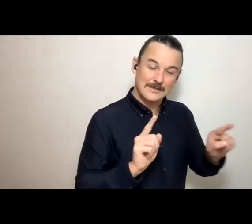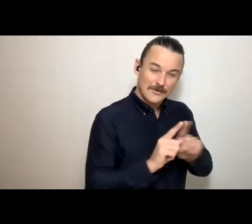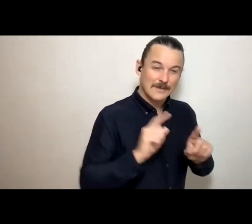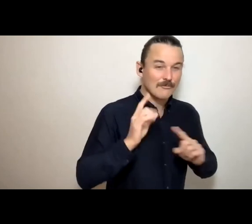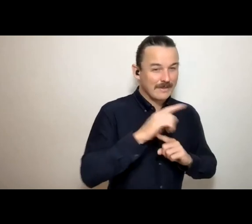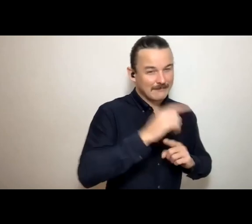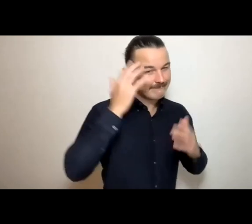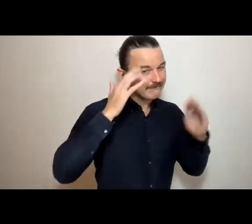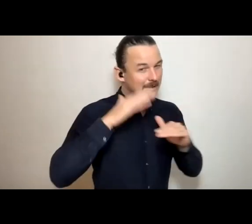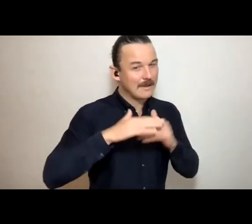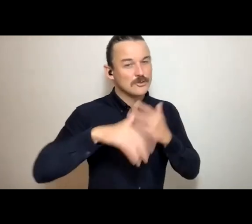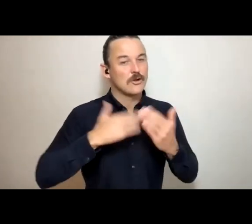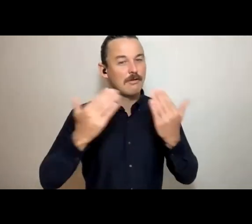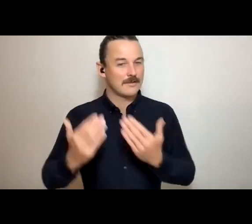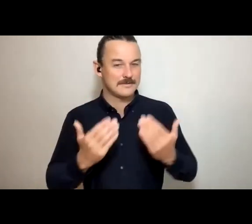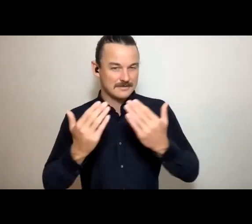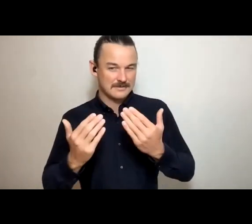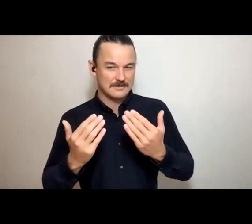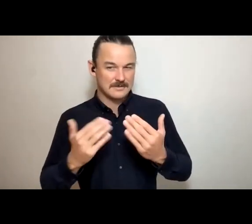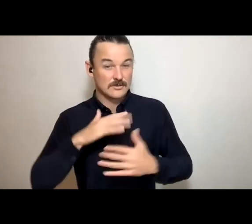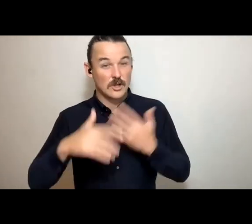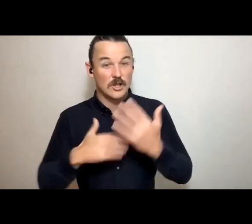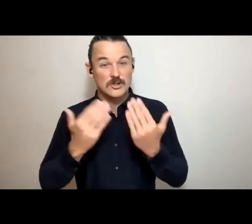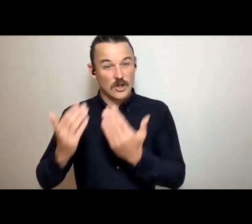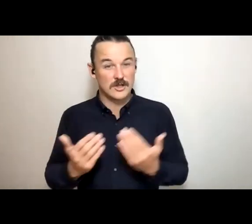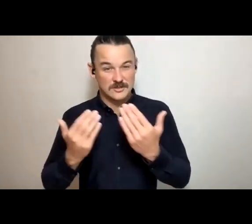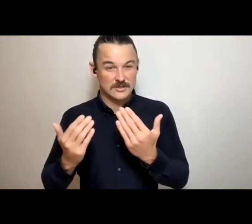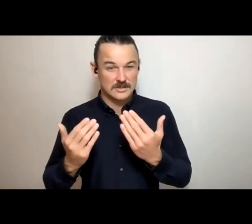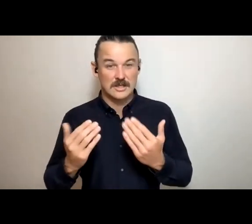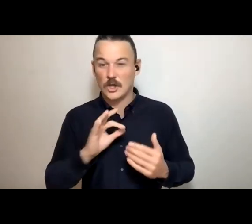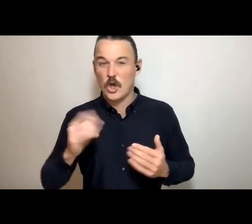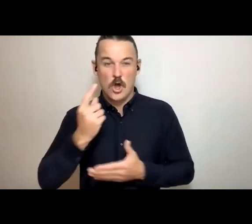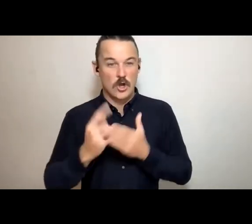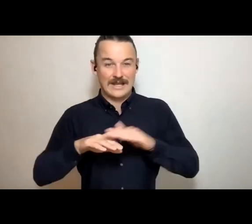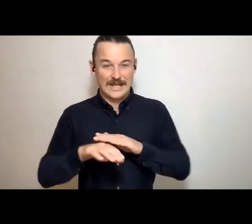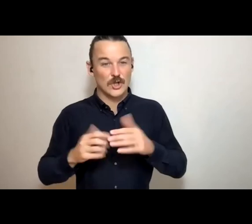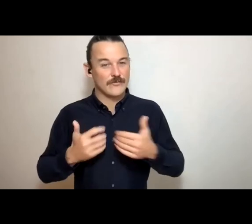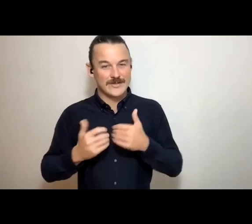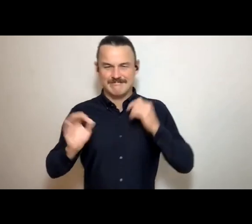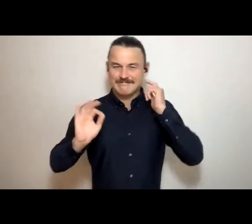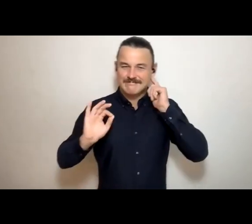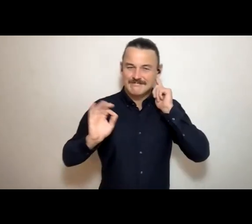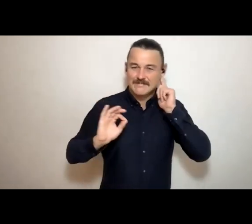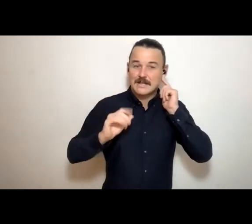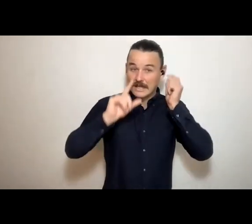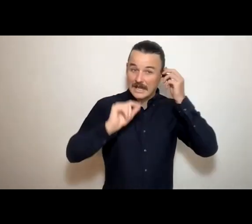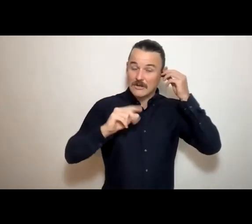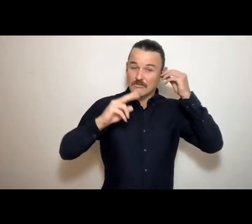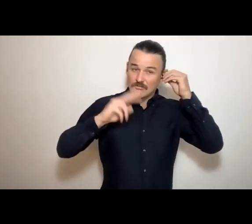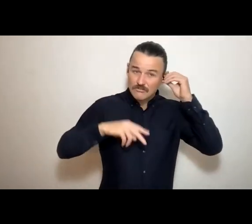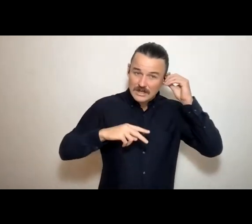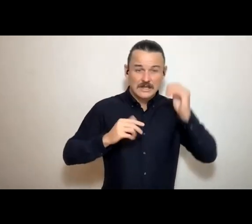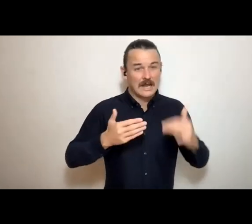need to, you know, free sociology a bit from the academy as well. It can be, you, you can read and access sociological